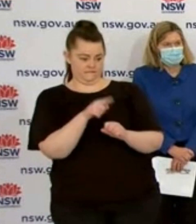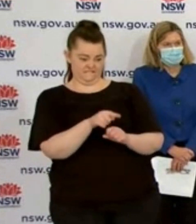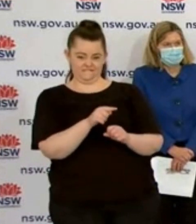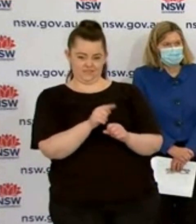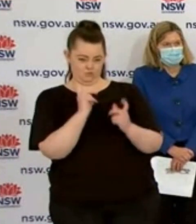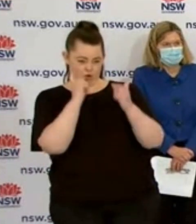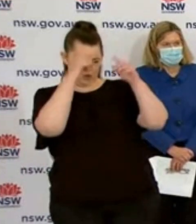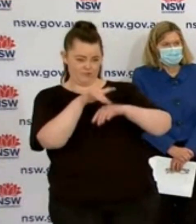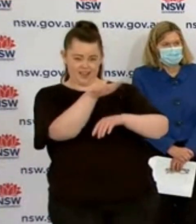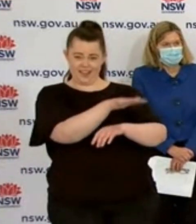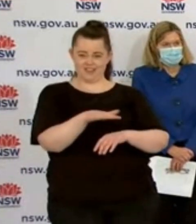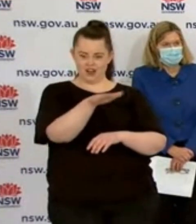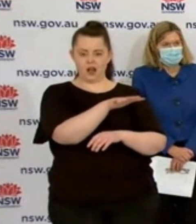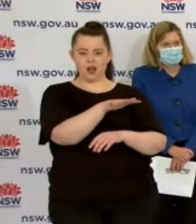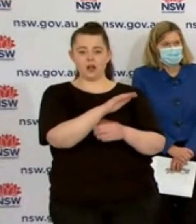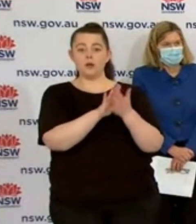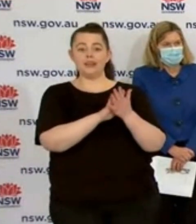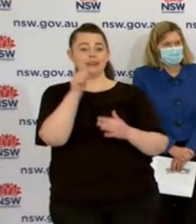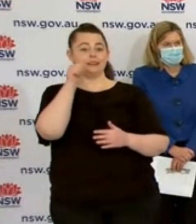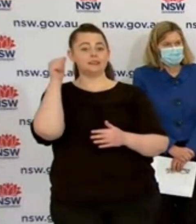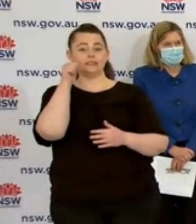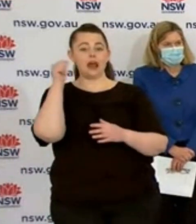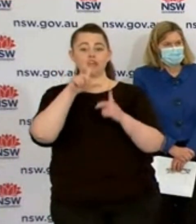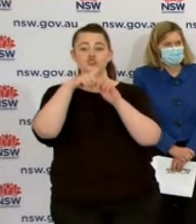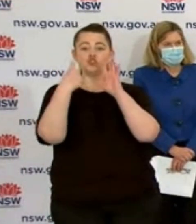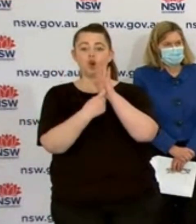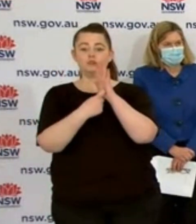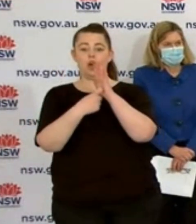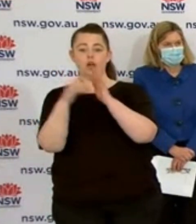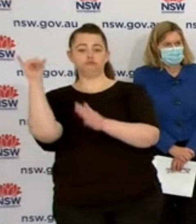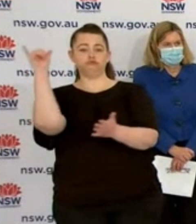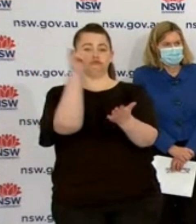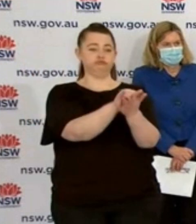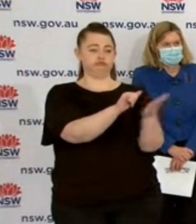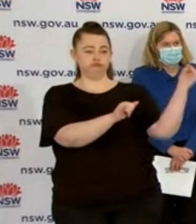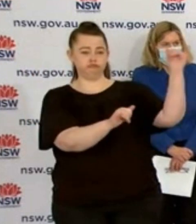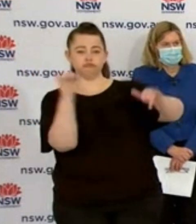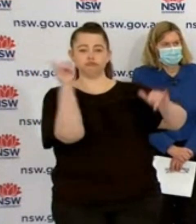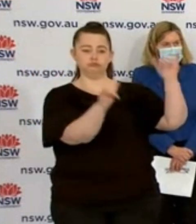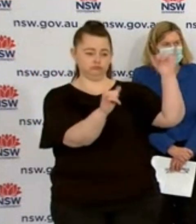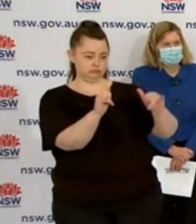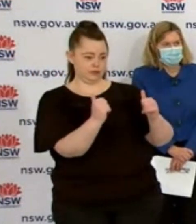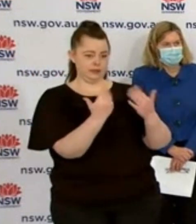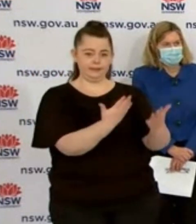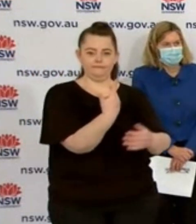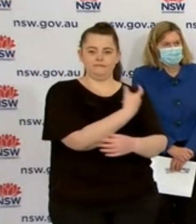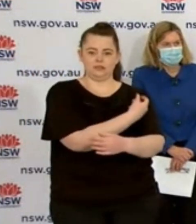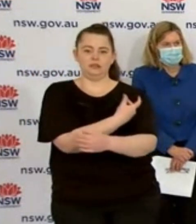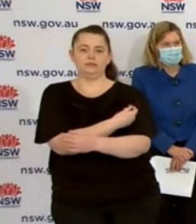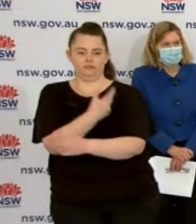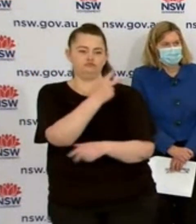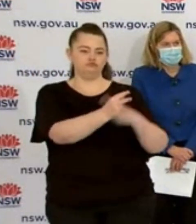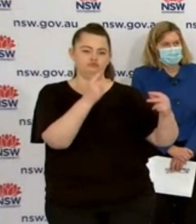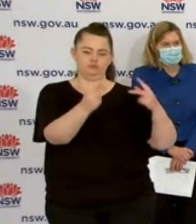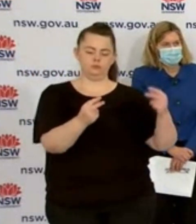They'll be there for the next couple of days, and the focus on those vulnerable communities will continue by the resetting the resources of New South Wales Health.